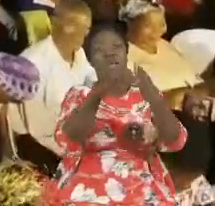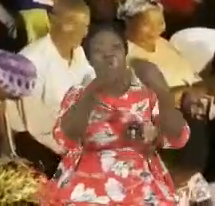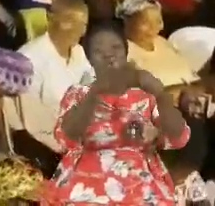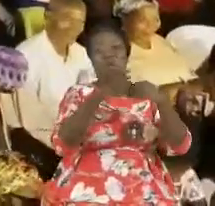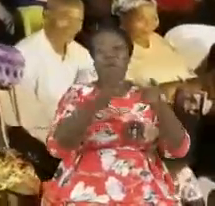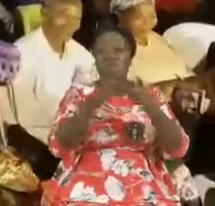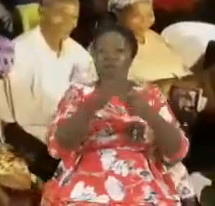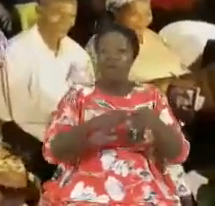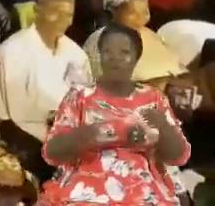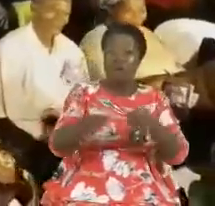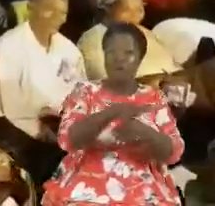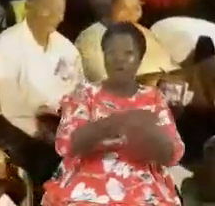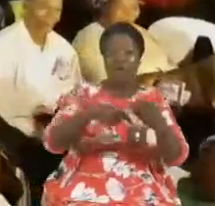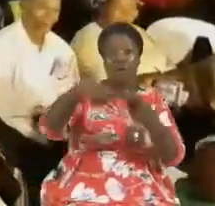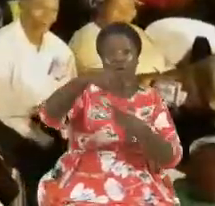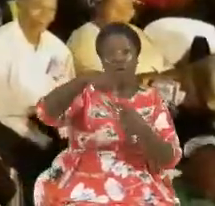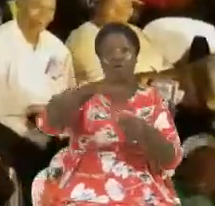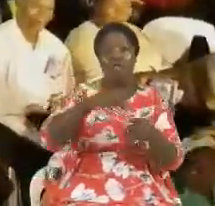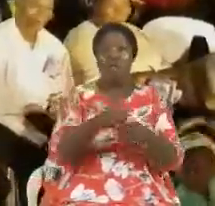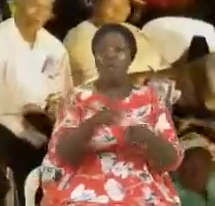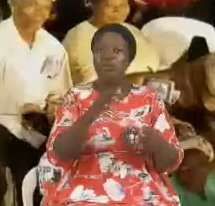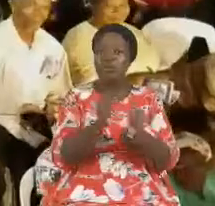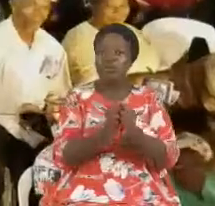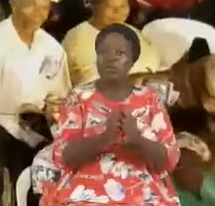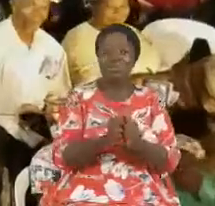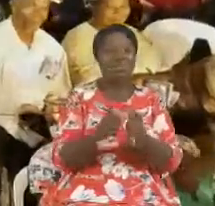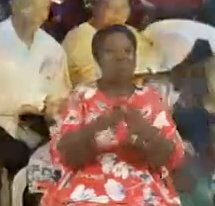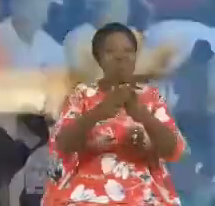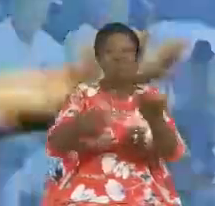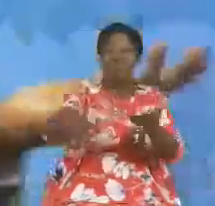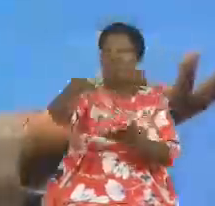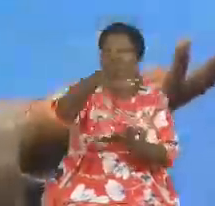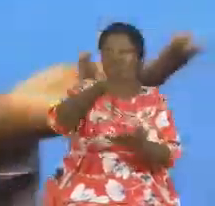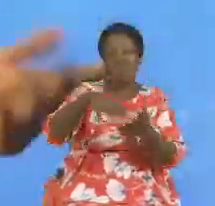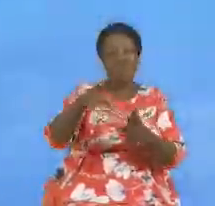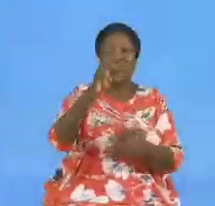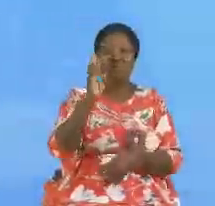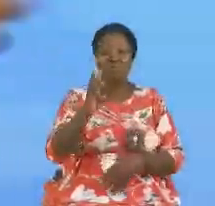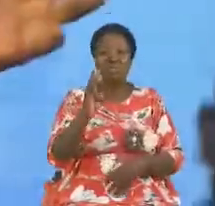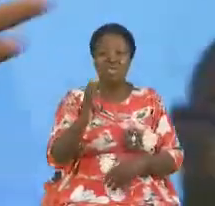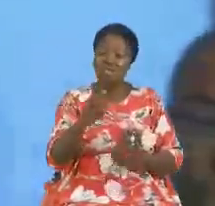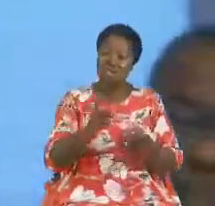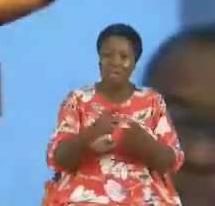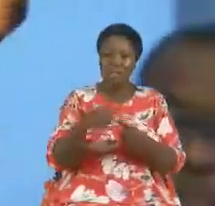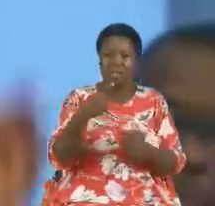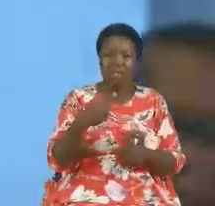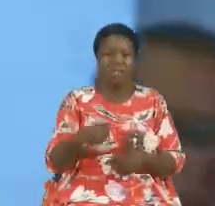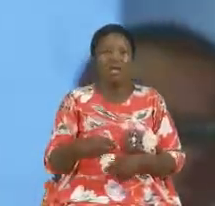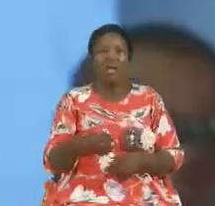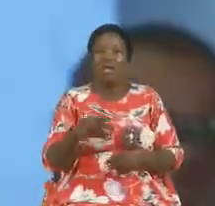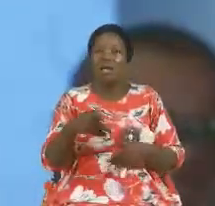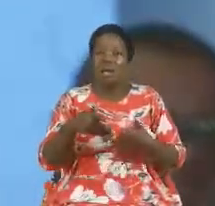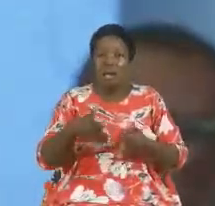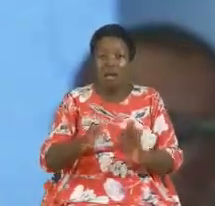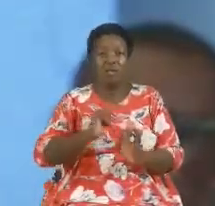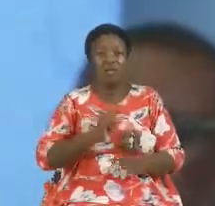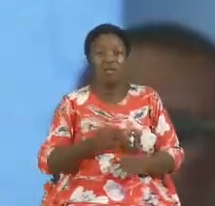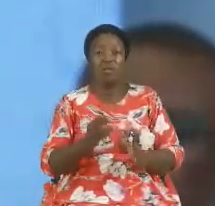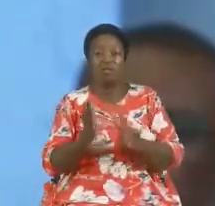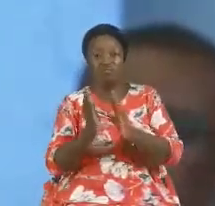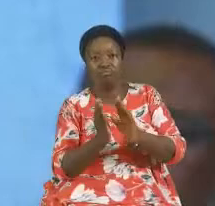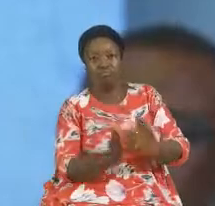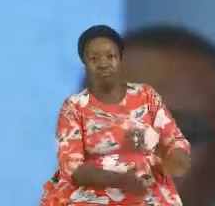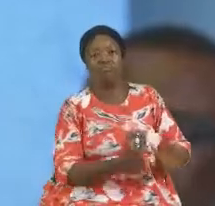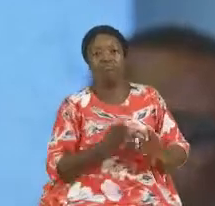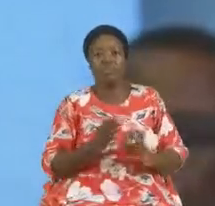he is with God in heaven. He says, we're compassed about with so great a cloud of witnesses.